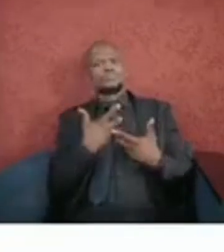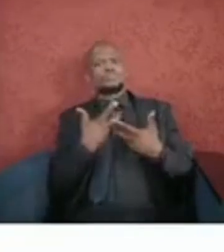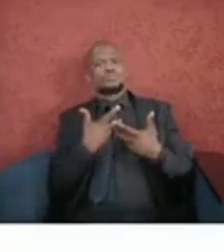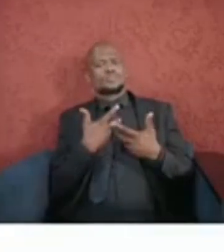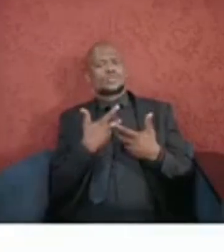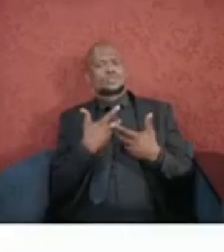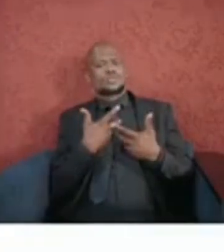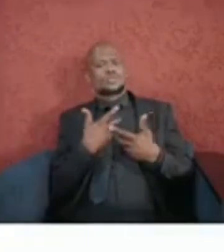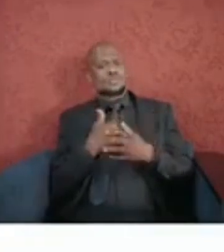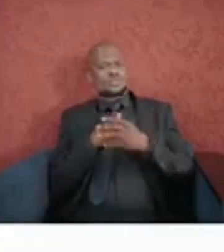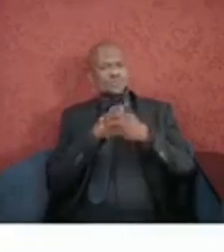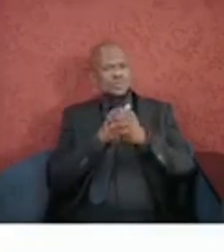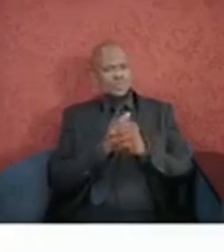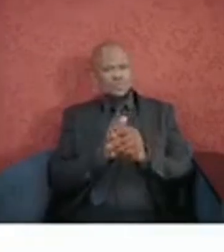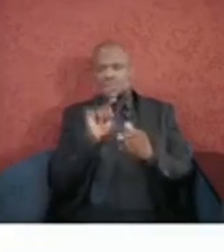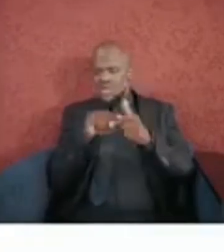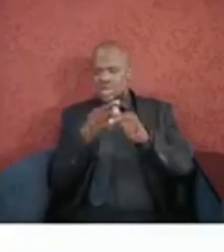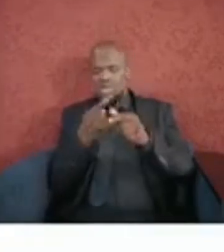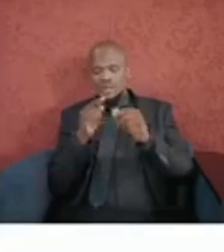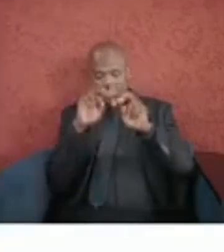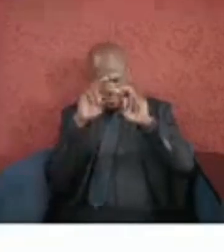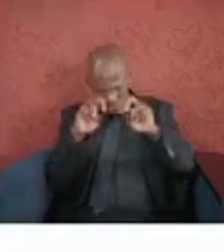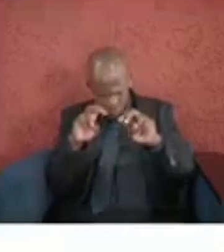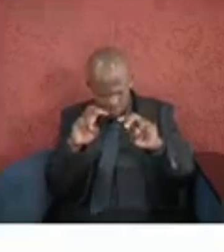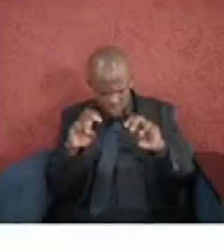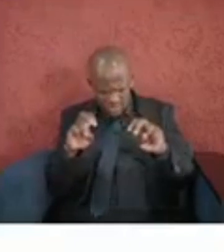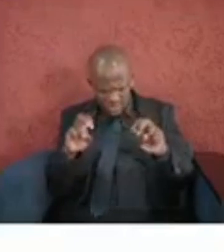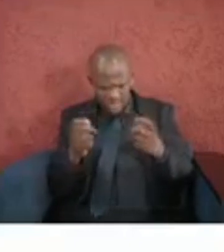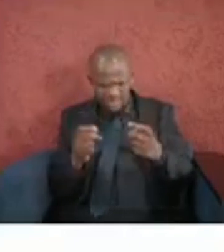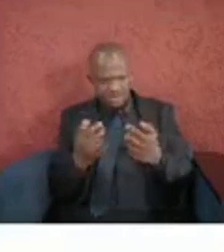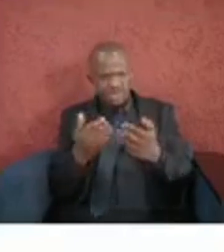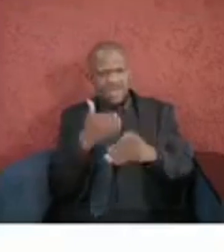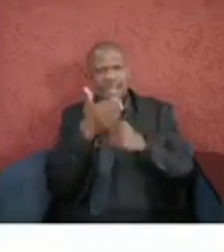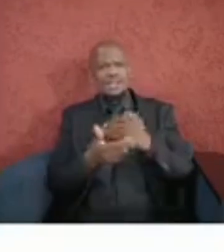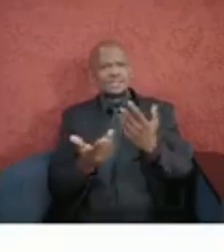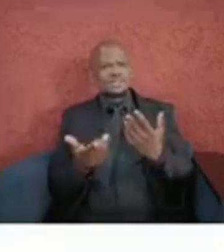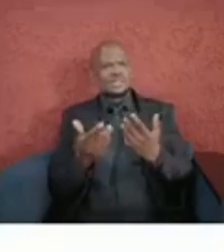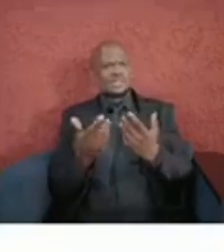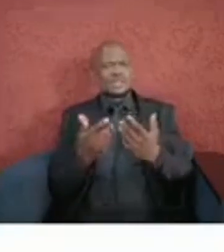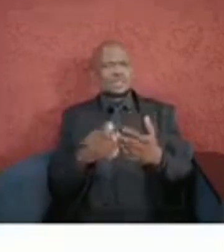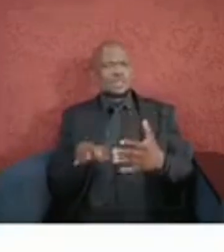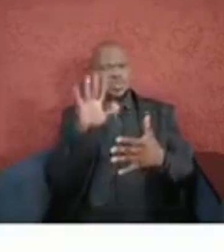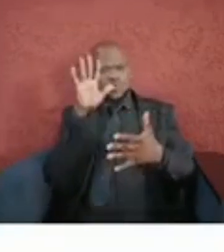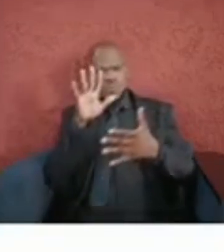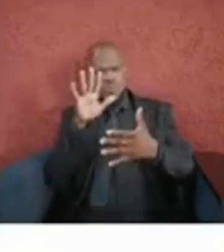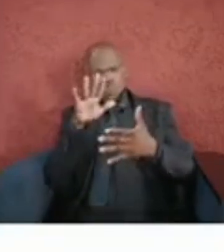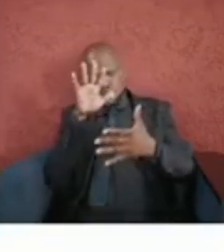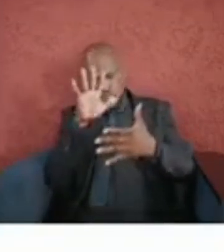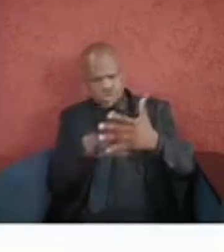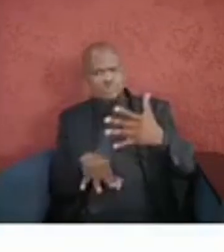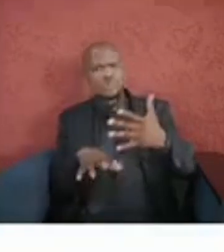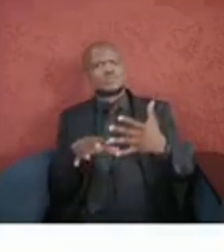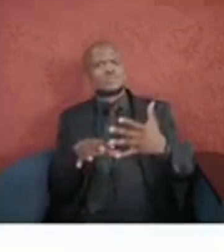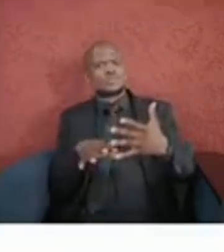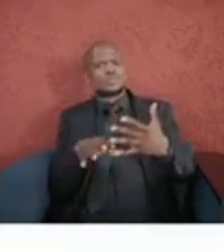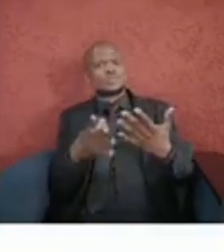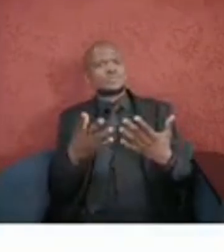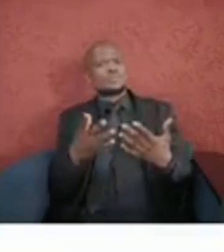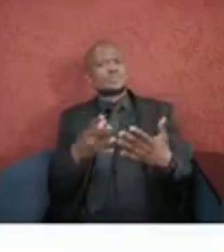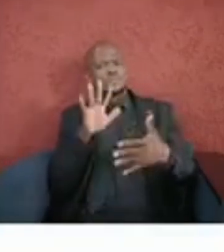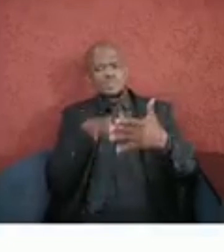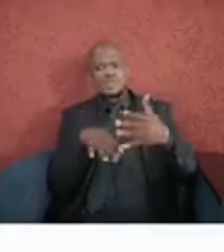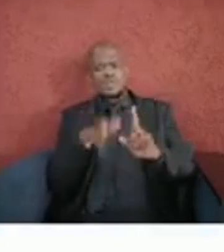Film and Publication Board. We'll then investigate. Obviously, we can then issue a takedown notice to the social media platforms, or we can